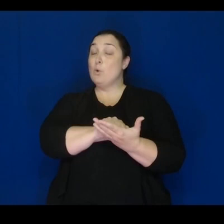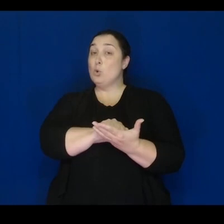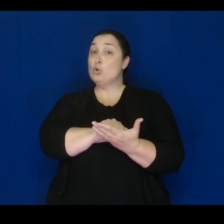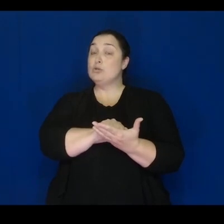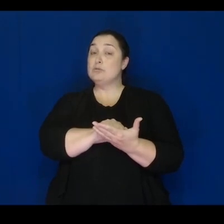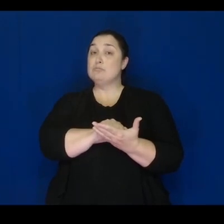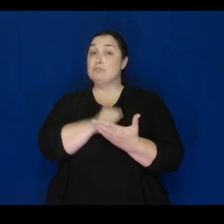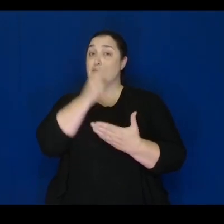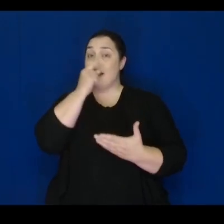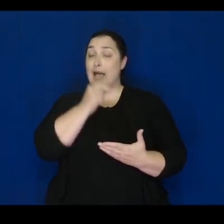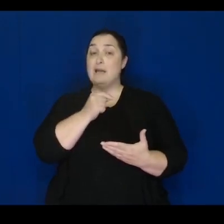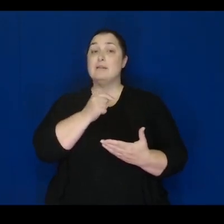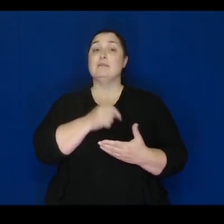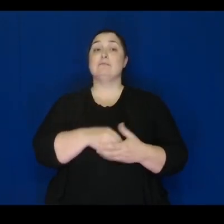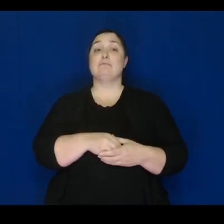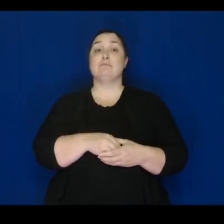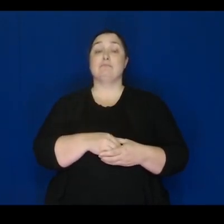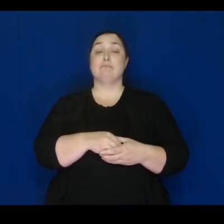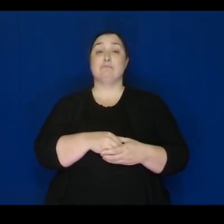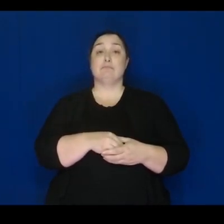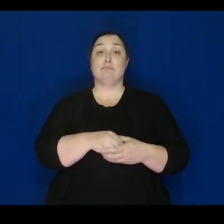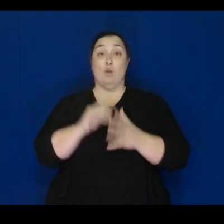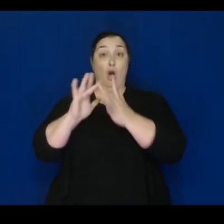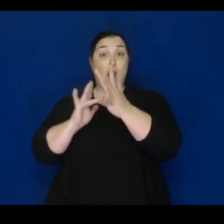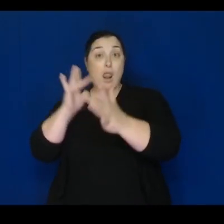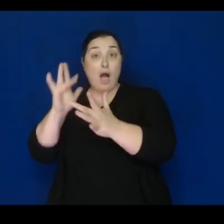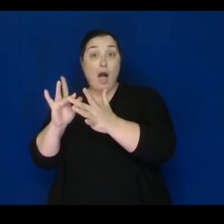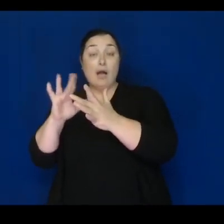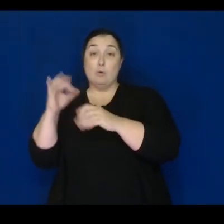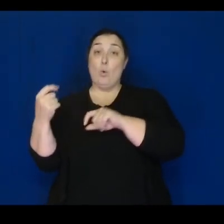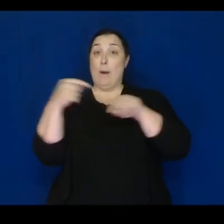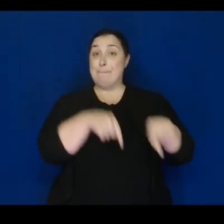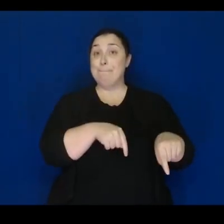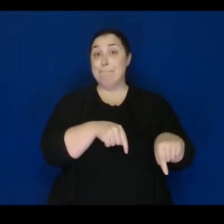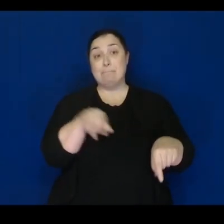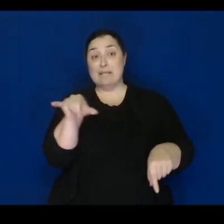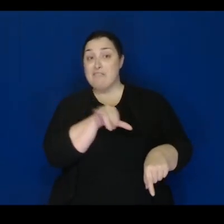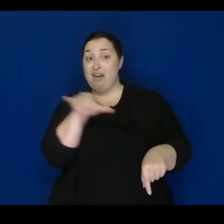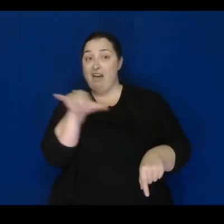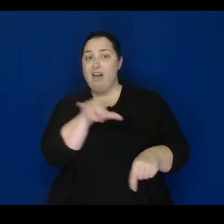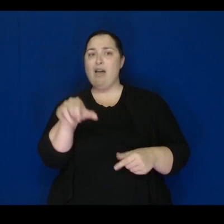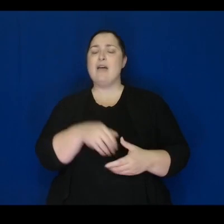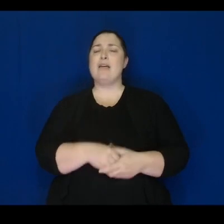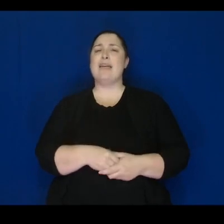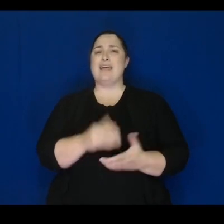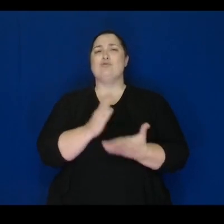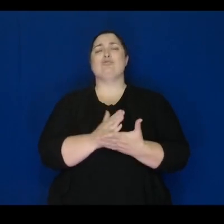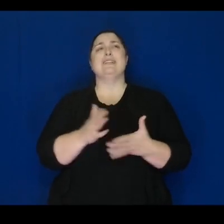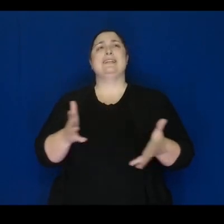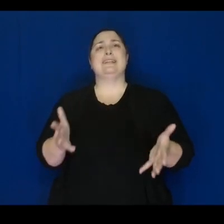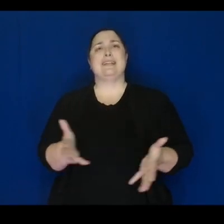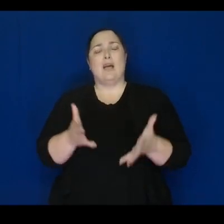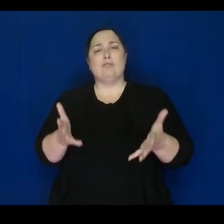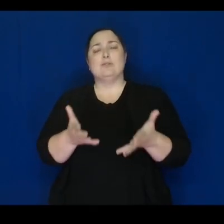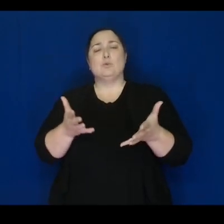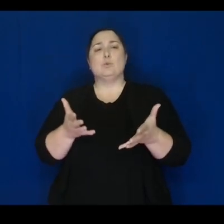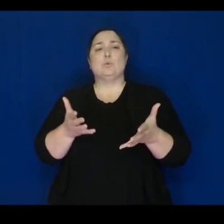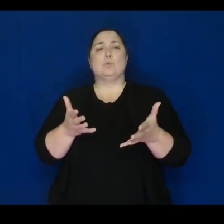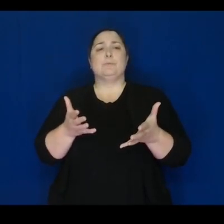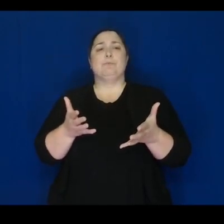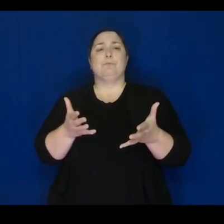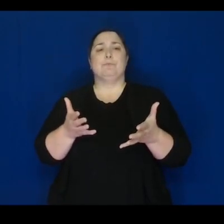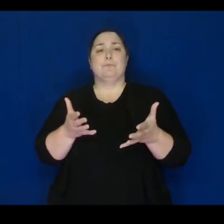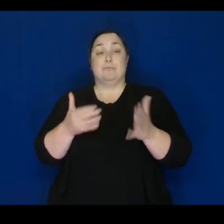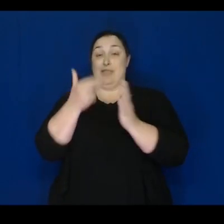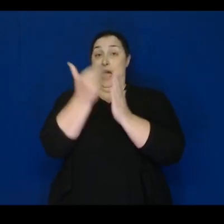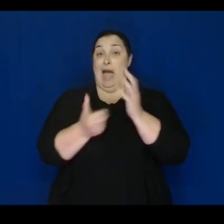with us. You could do this online or on site as well. But also I really encourage you to